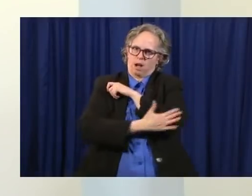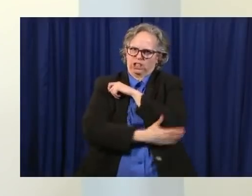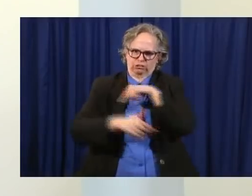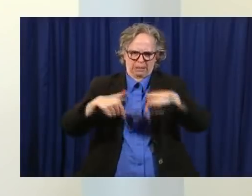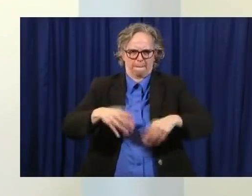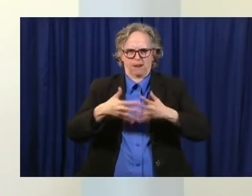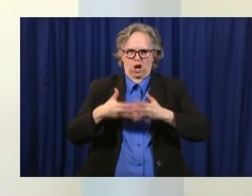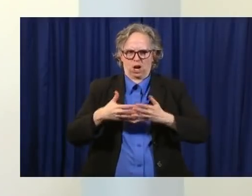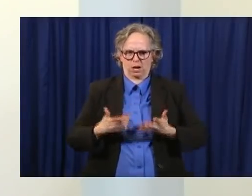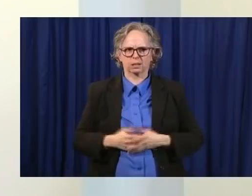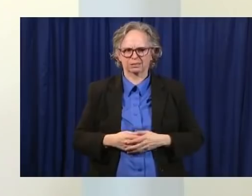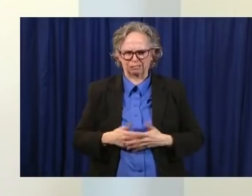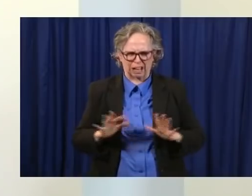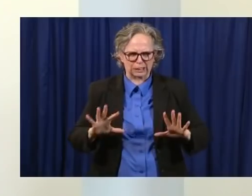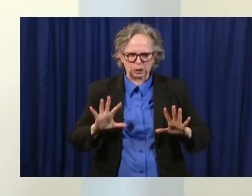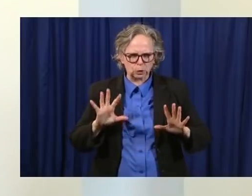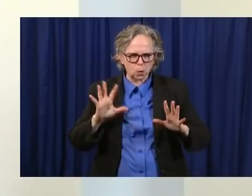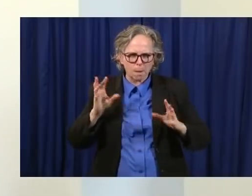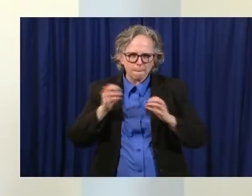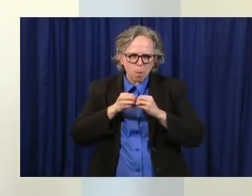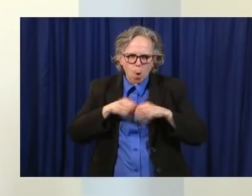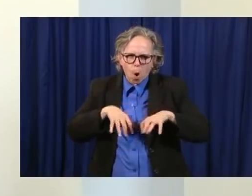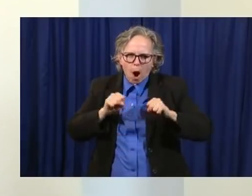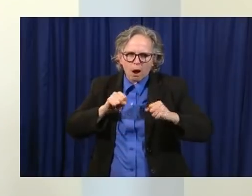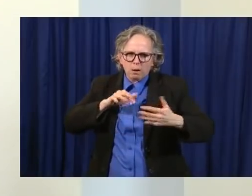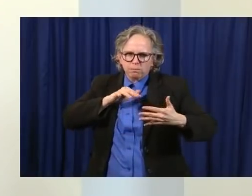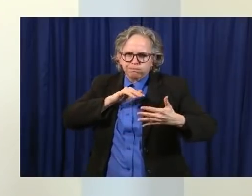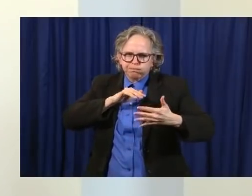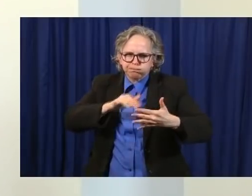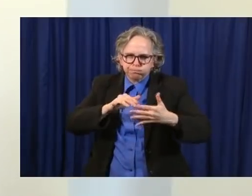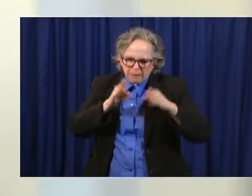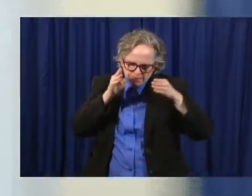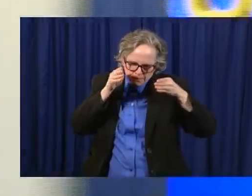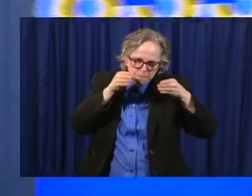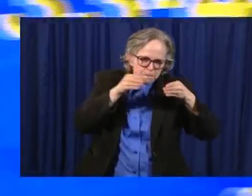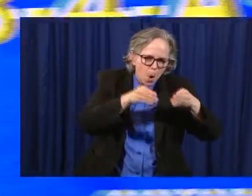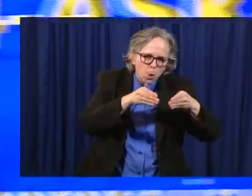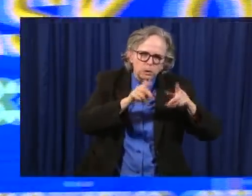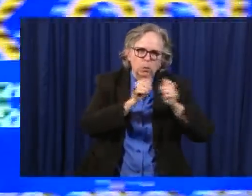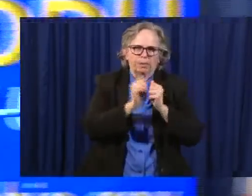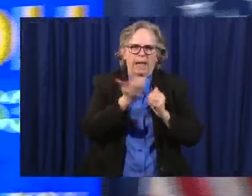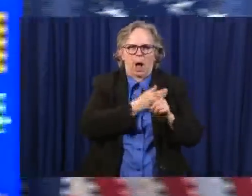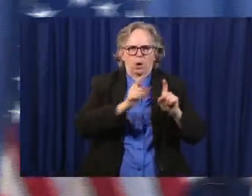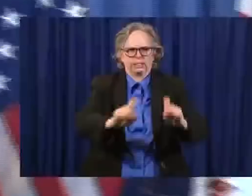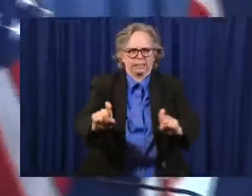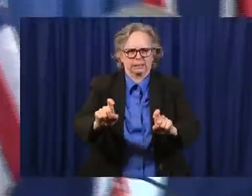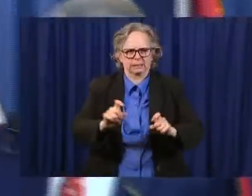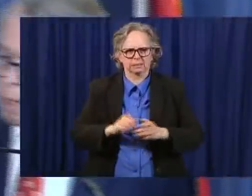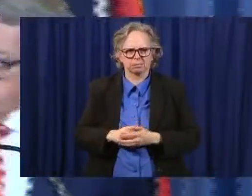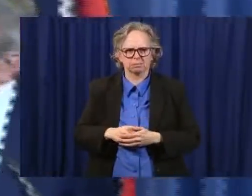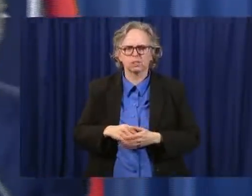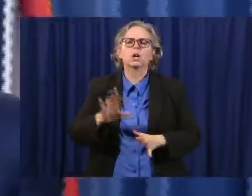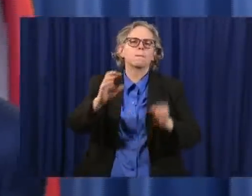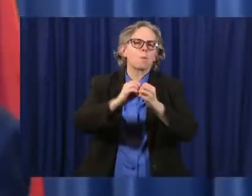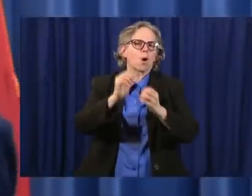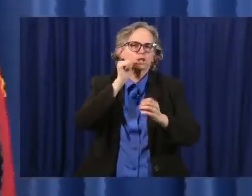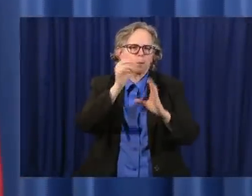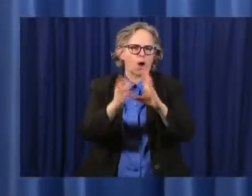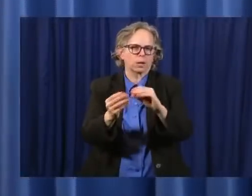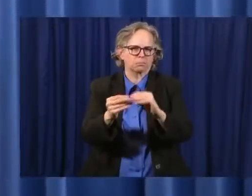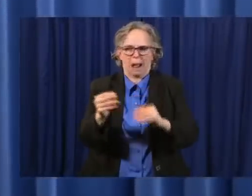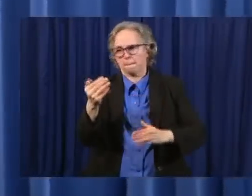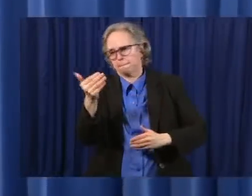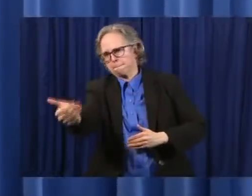we're doing more focused testing, but not that broad. Yeah, we'll have more tomorrow or Monday on that.